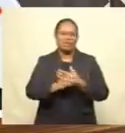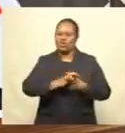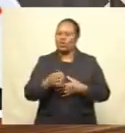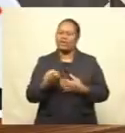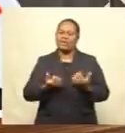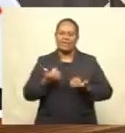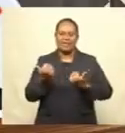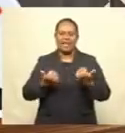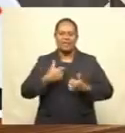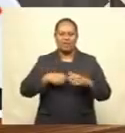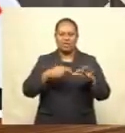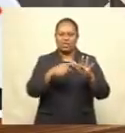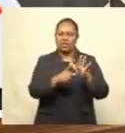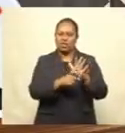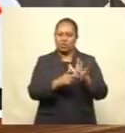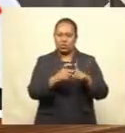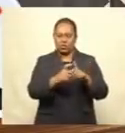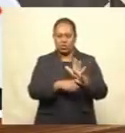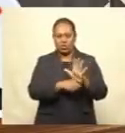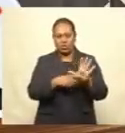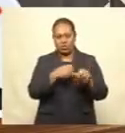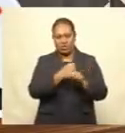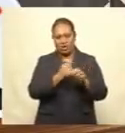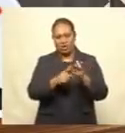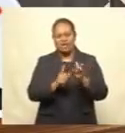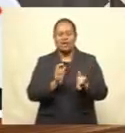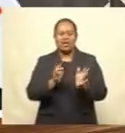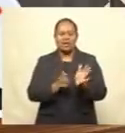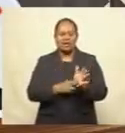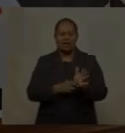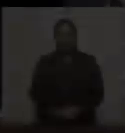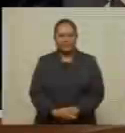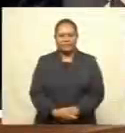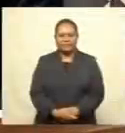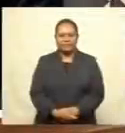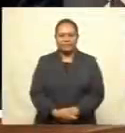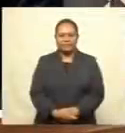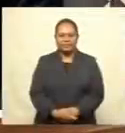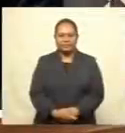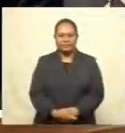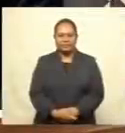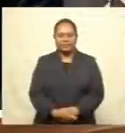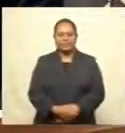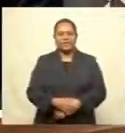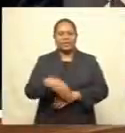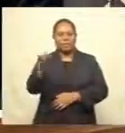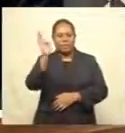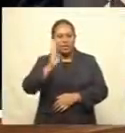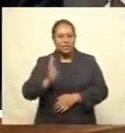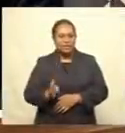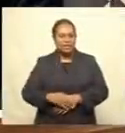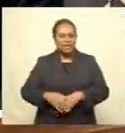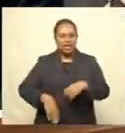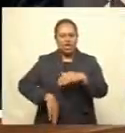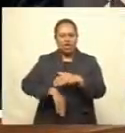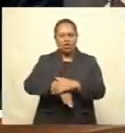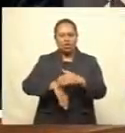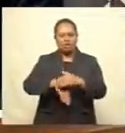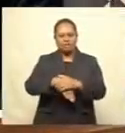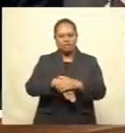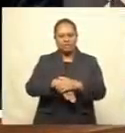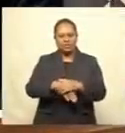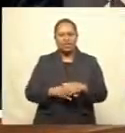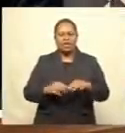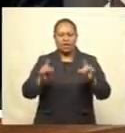as they went down 18-44 to defending champions the Storm. Brazilian goalkeeper Alisson scored an